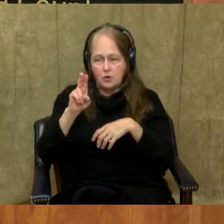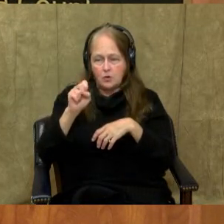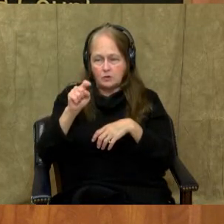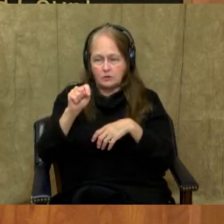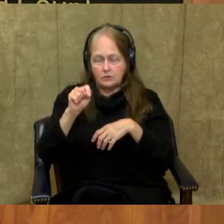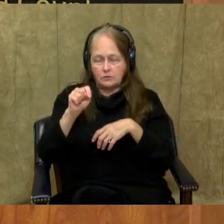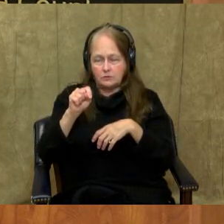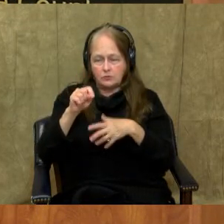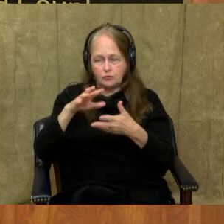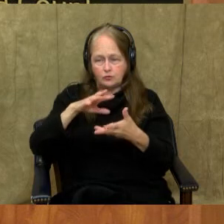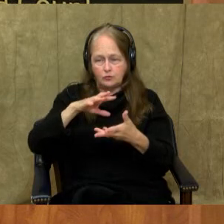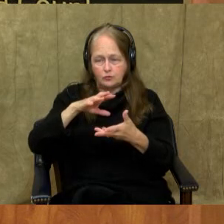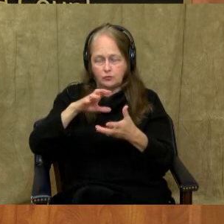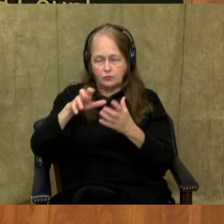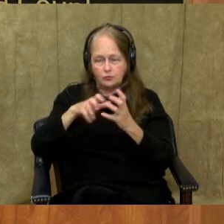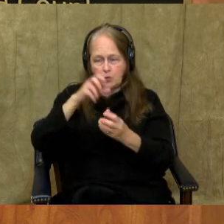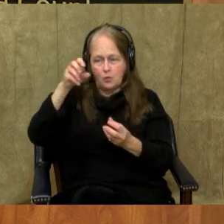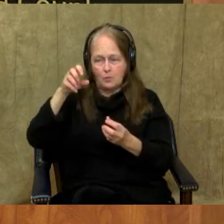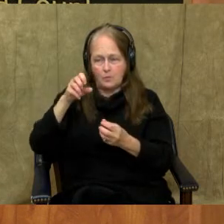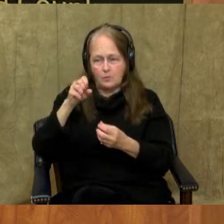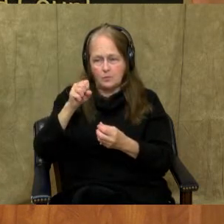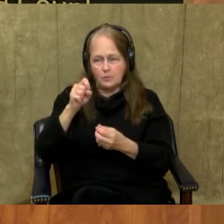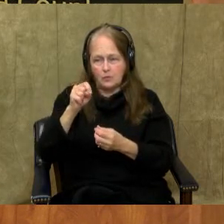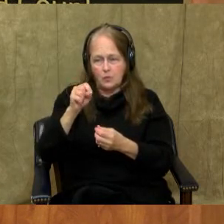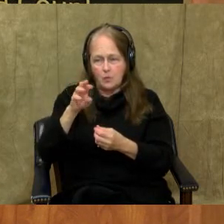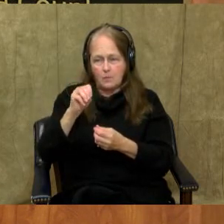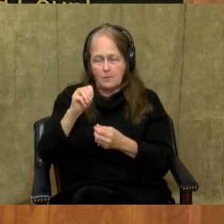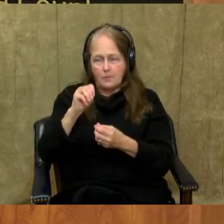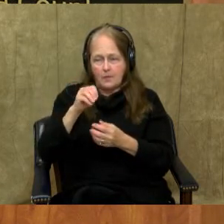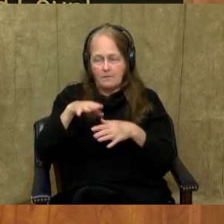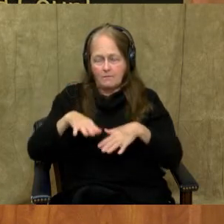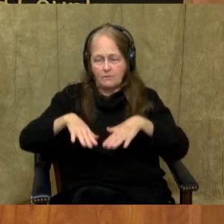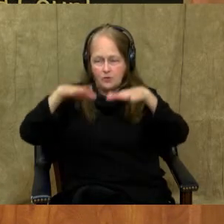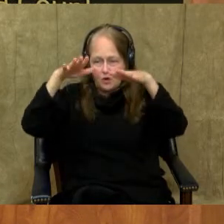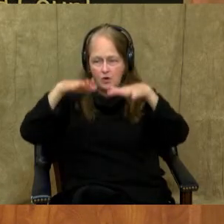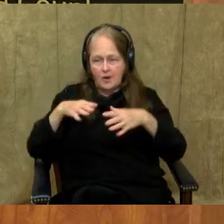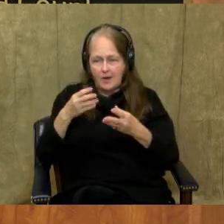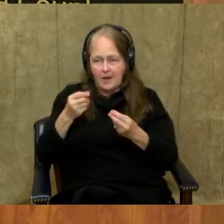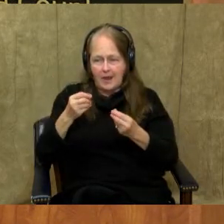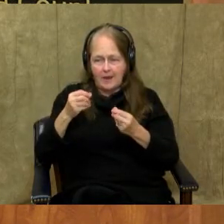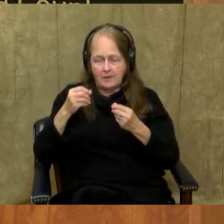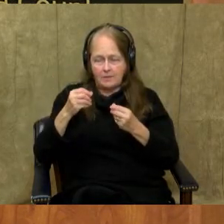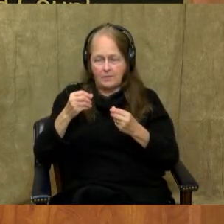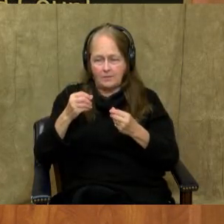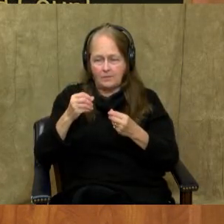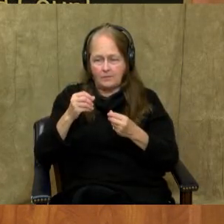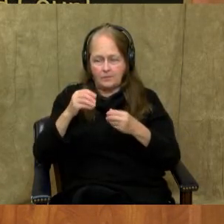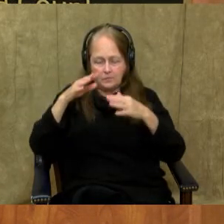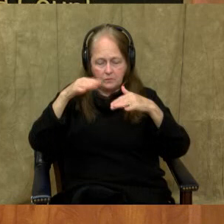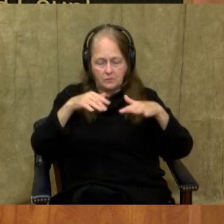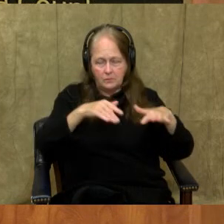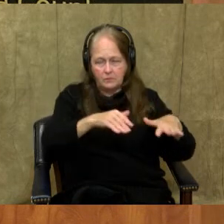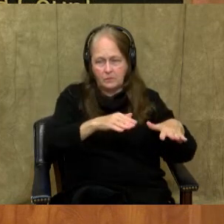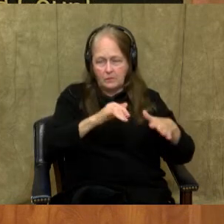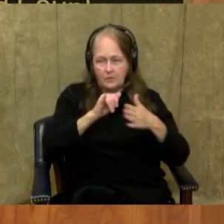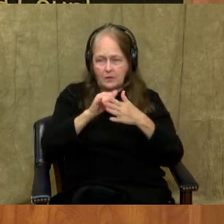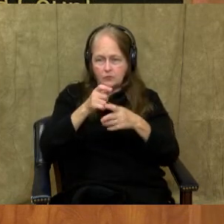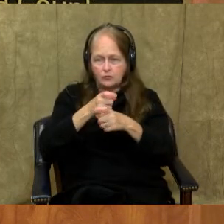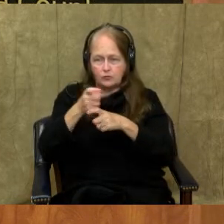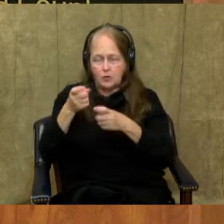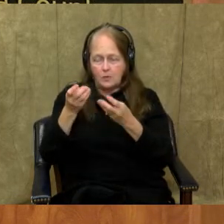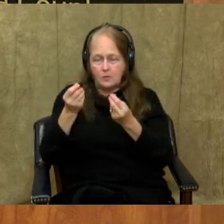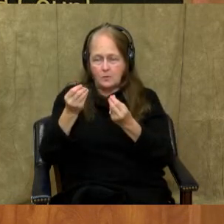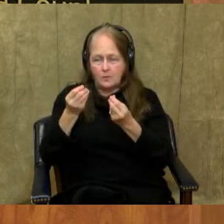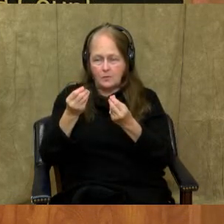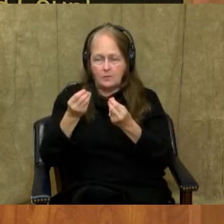are also part of the mix. It can lead to flooding, landslides, mudslides, and other things that destroy property,